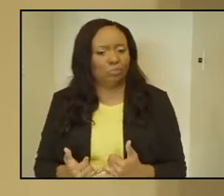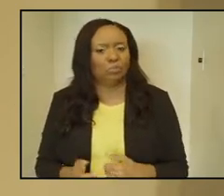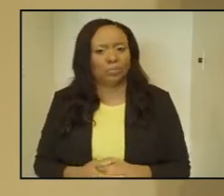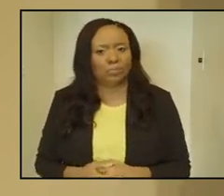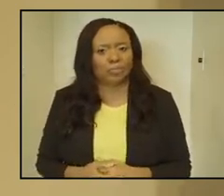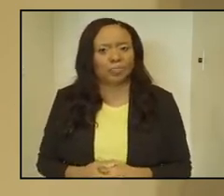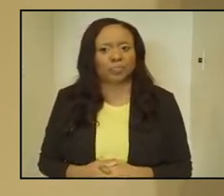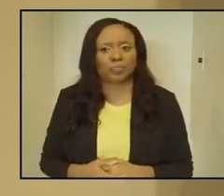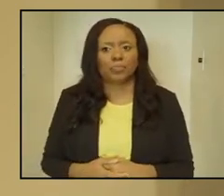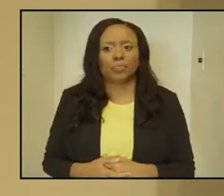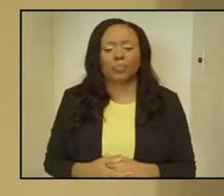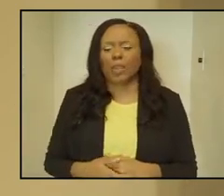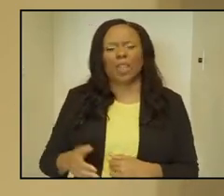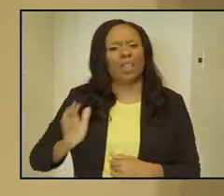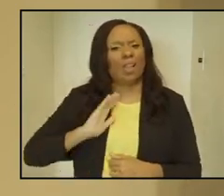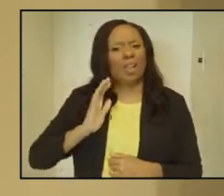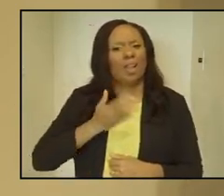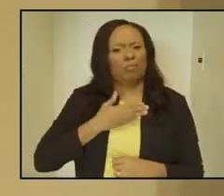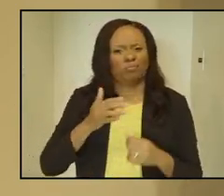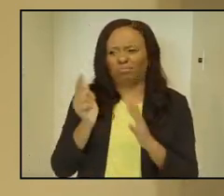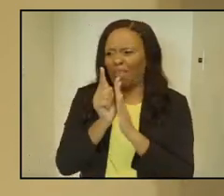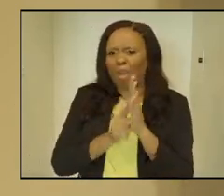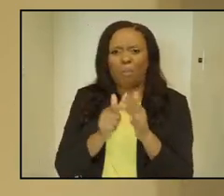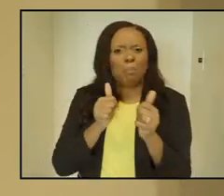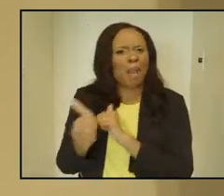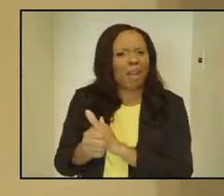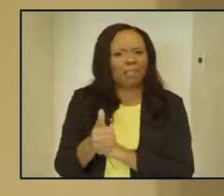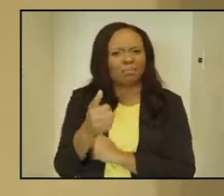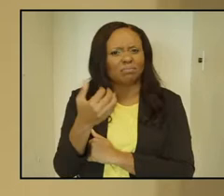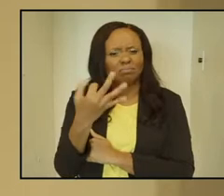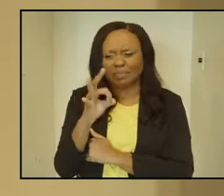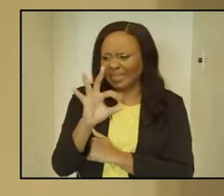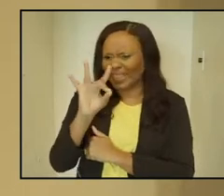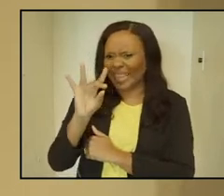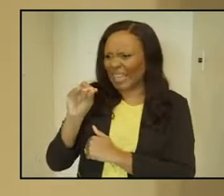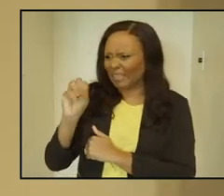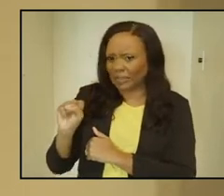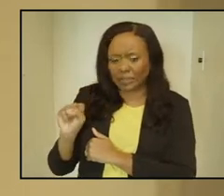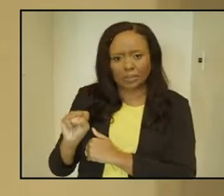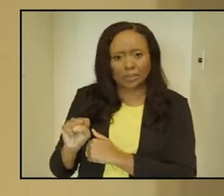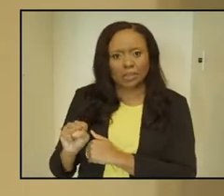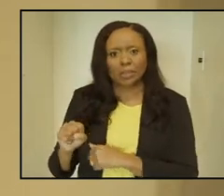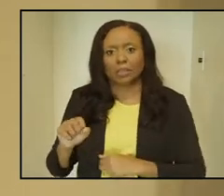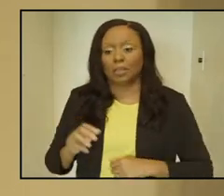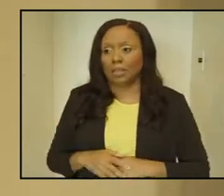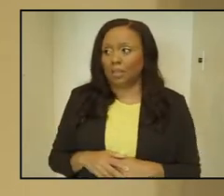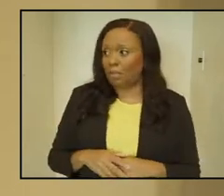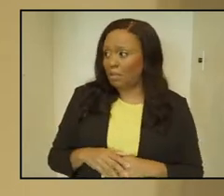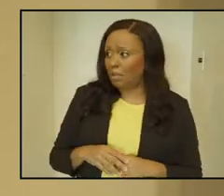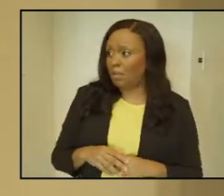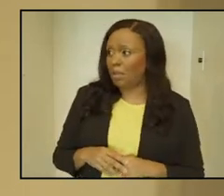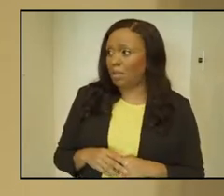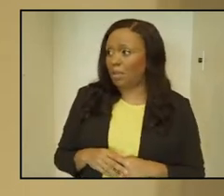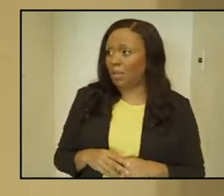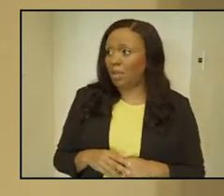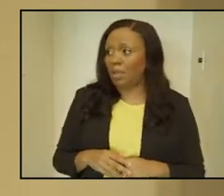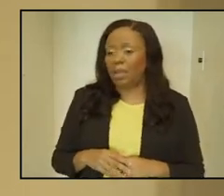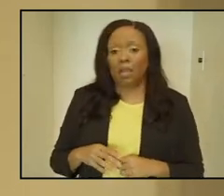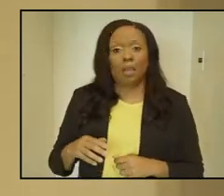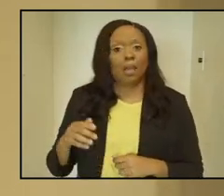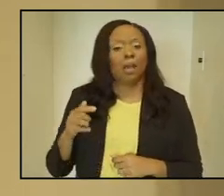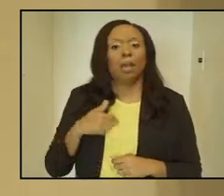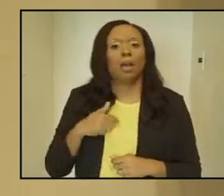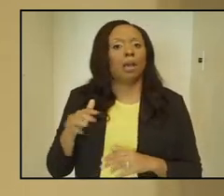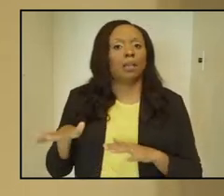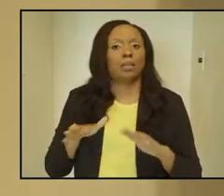was passed, modern as it was in the early 80s, but I left primary school, not primary school, secondary school